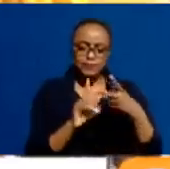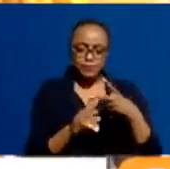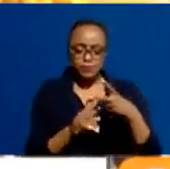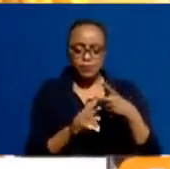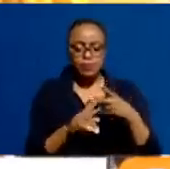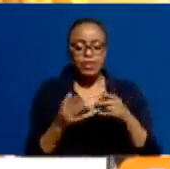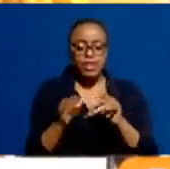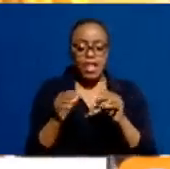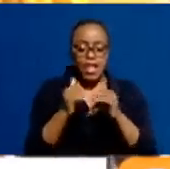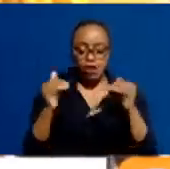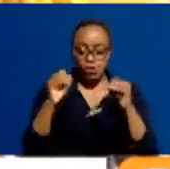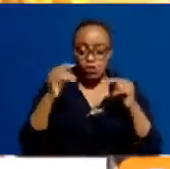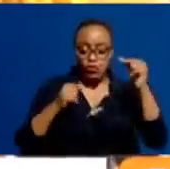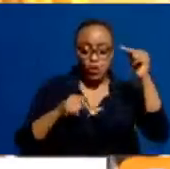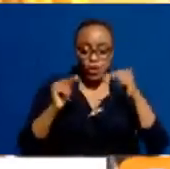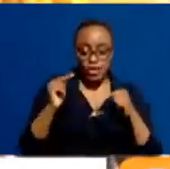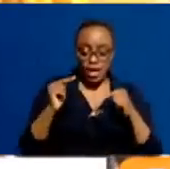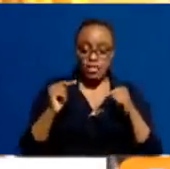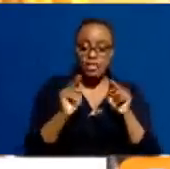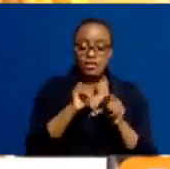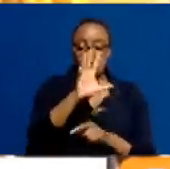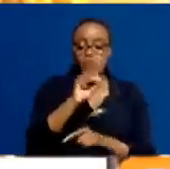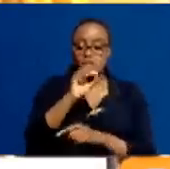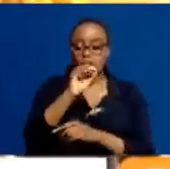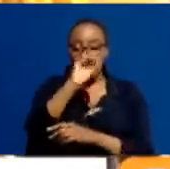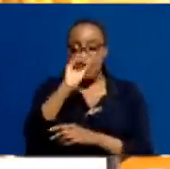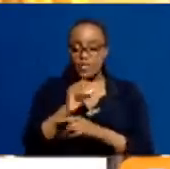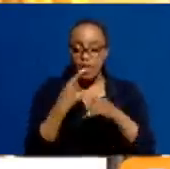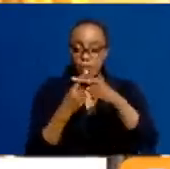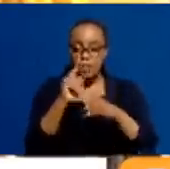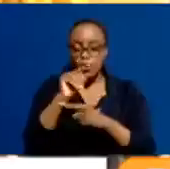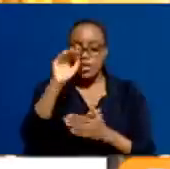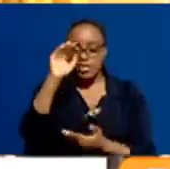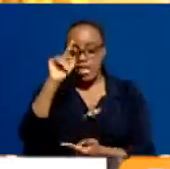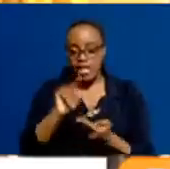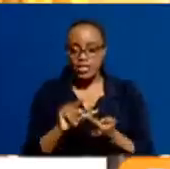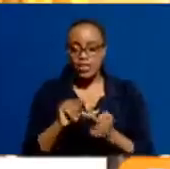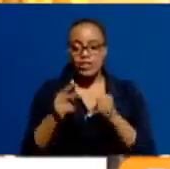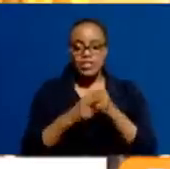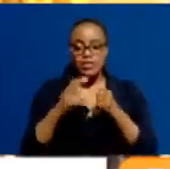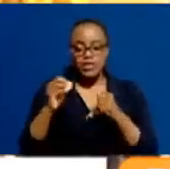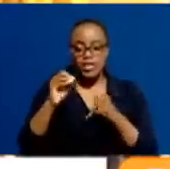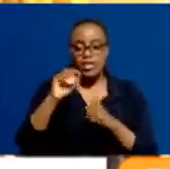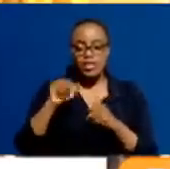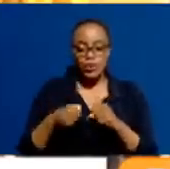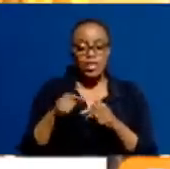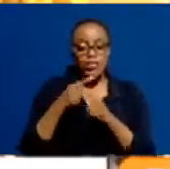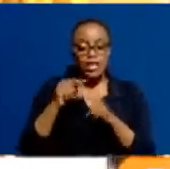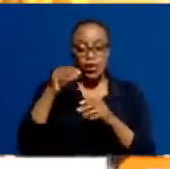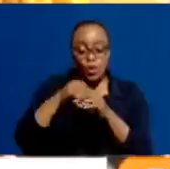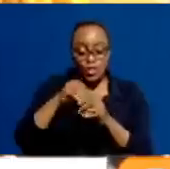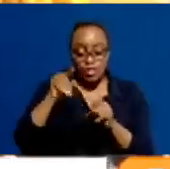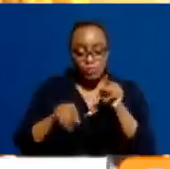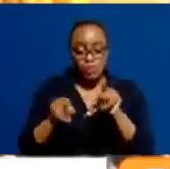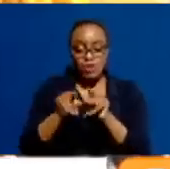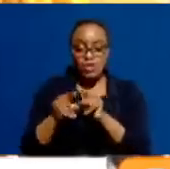The margin of victory by which William Ruto passes 50% plus one is less than 70,000 within this margin.